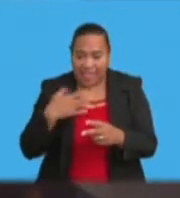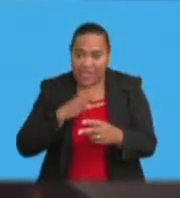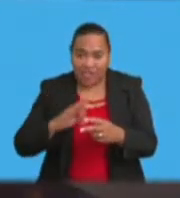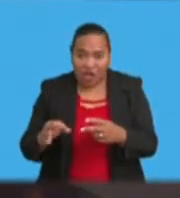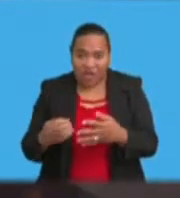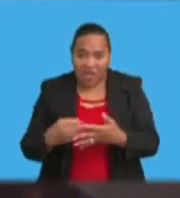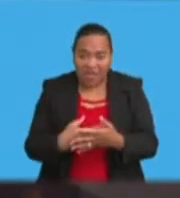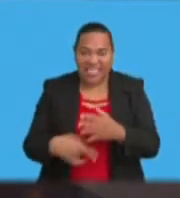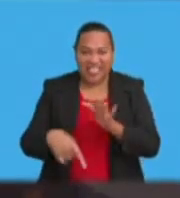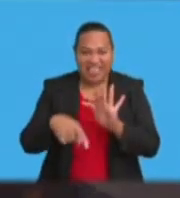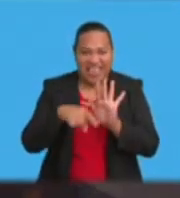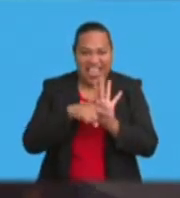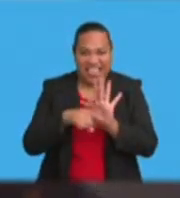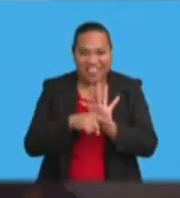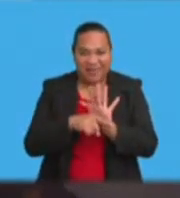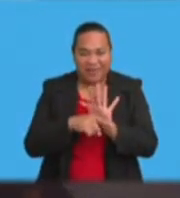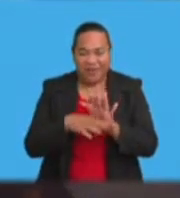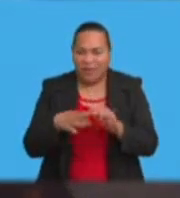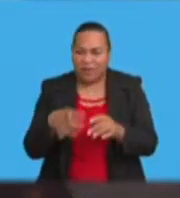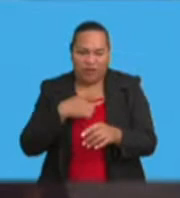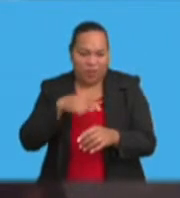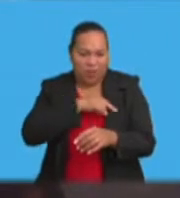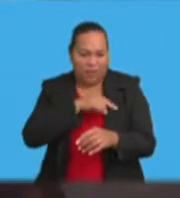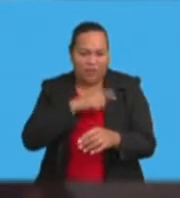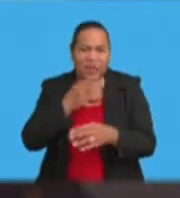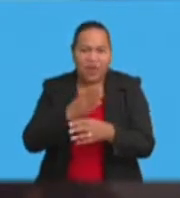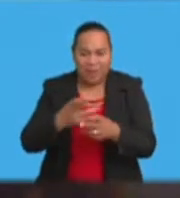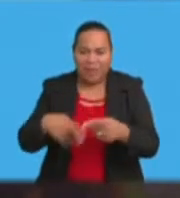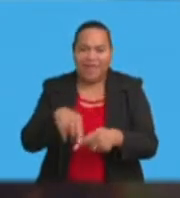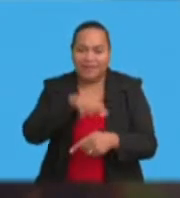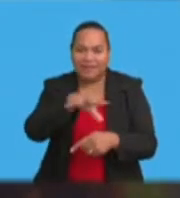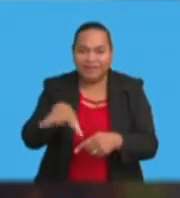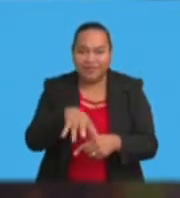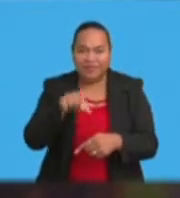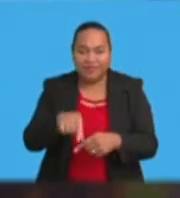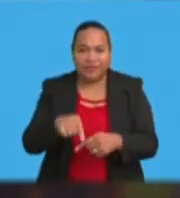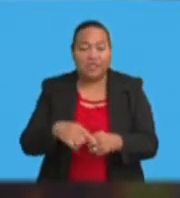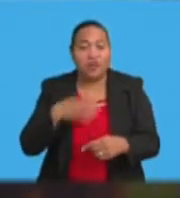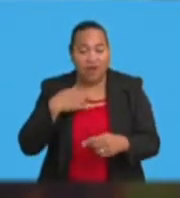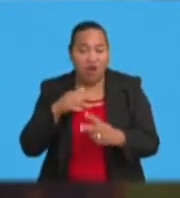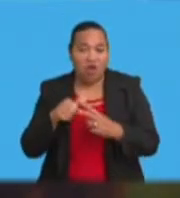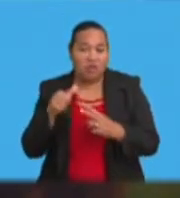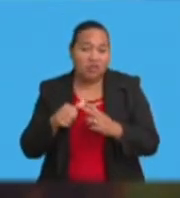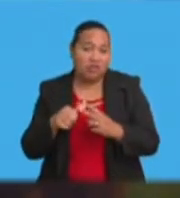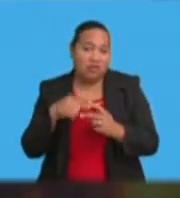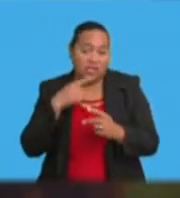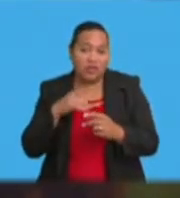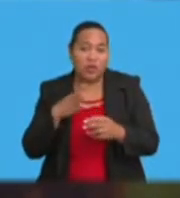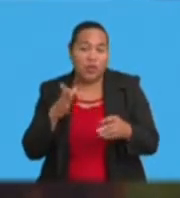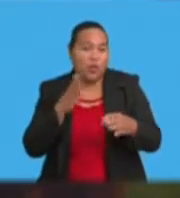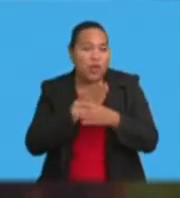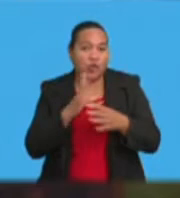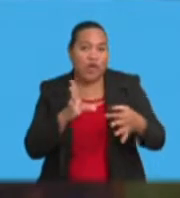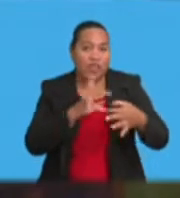in a negative way by the quality of the workplace that we have. I've also mentioned that we have to work together with the Ministry for Health and